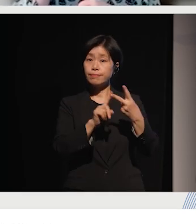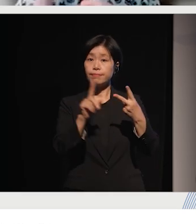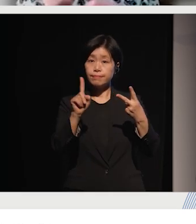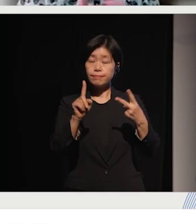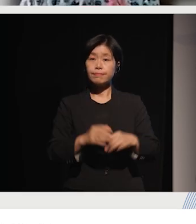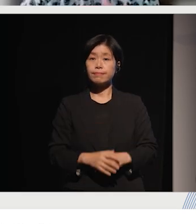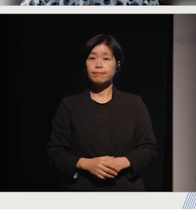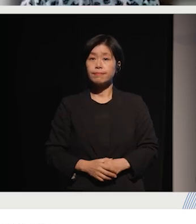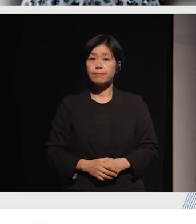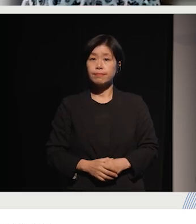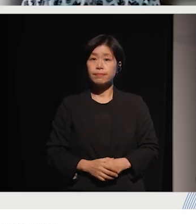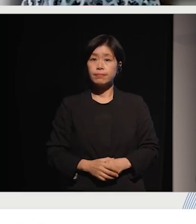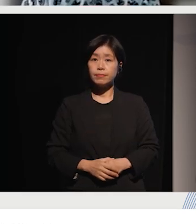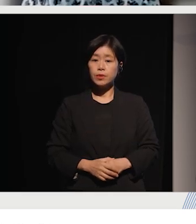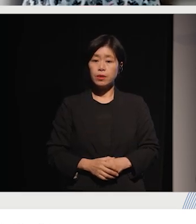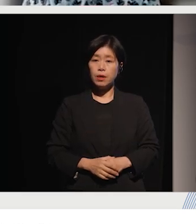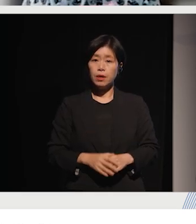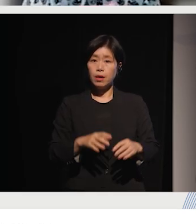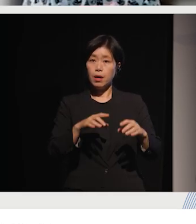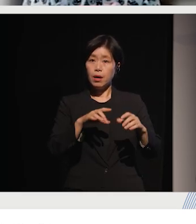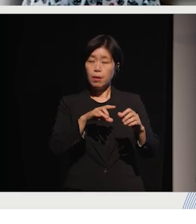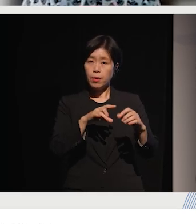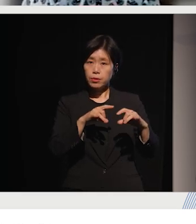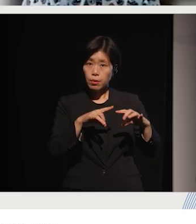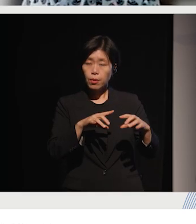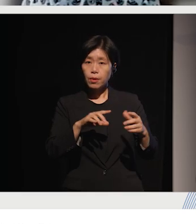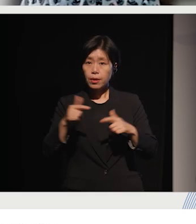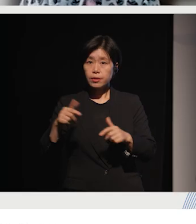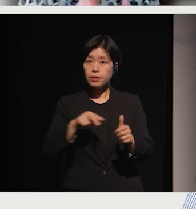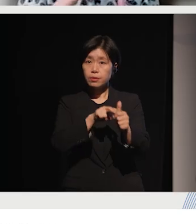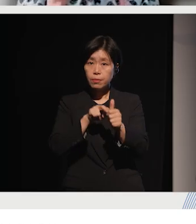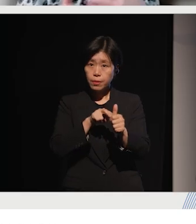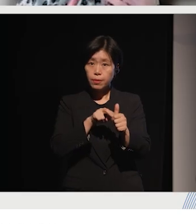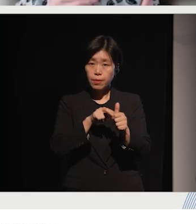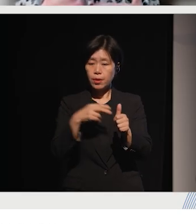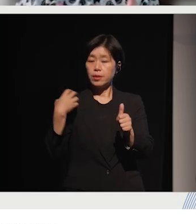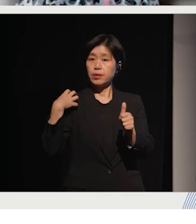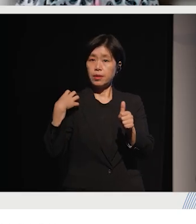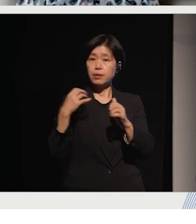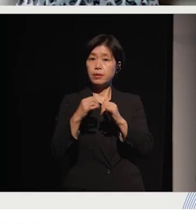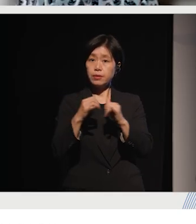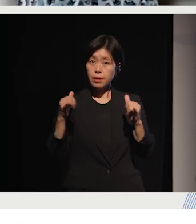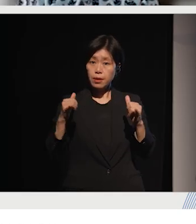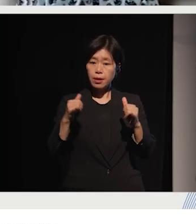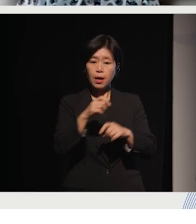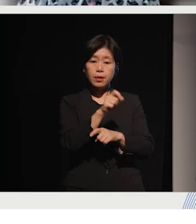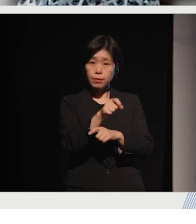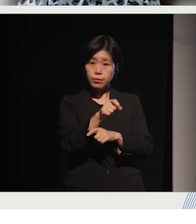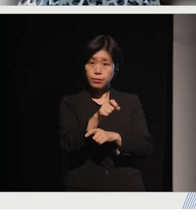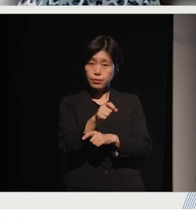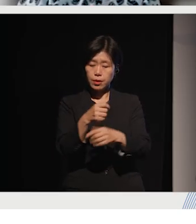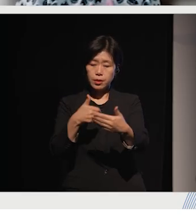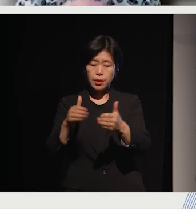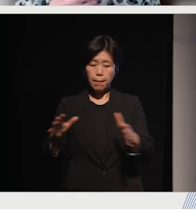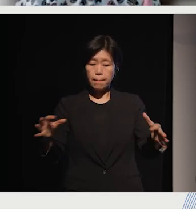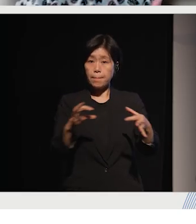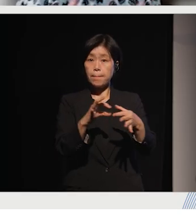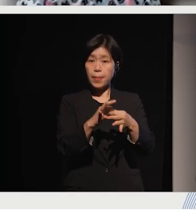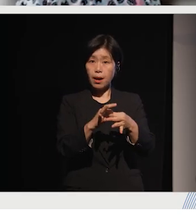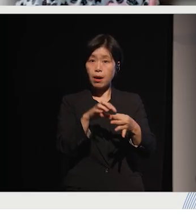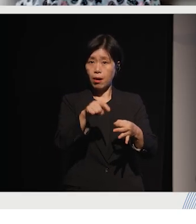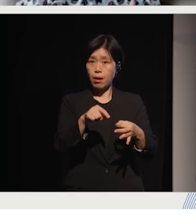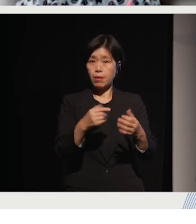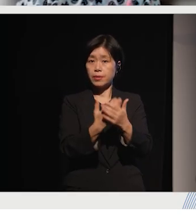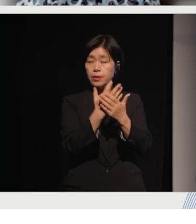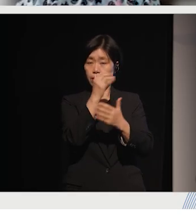in collaboration with the Office of the Chief Information Officer, which is our information technology office. And that is